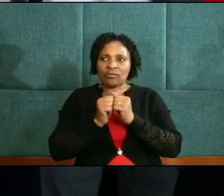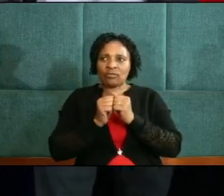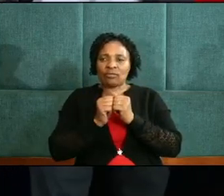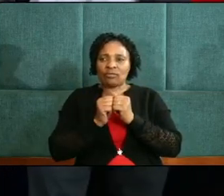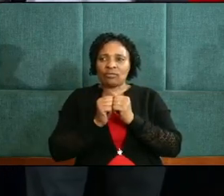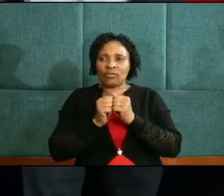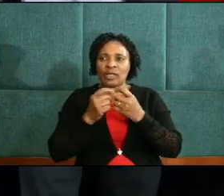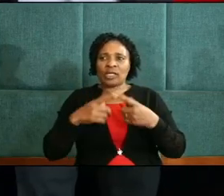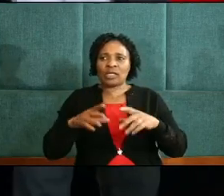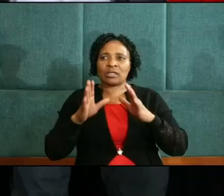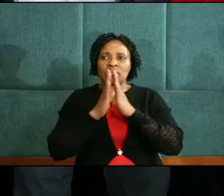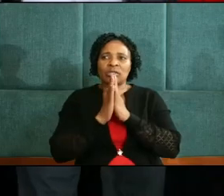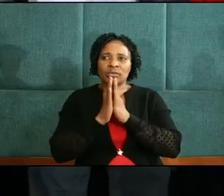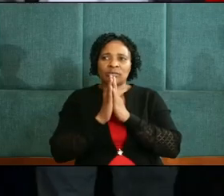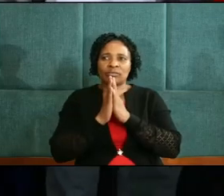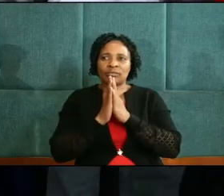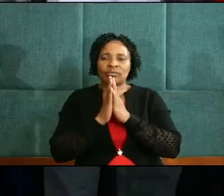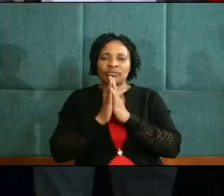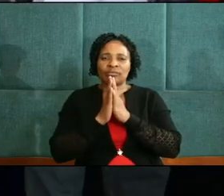Let us pray.